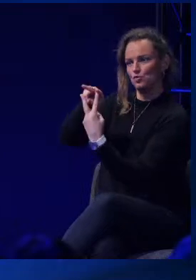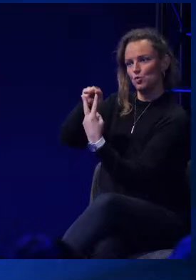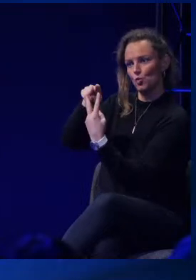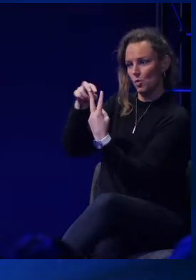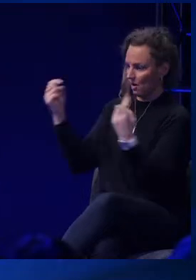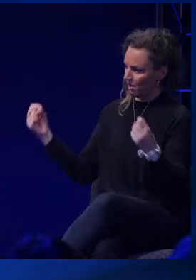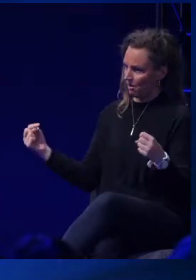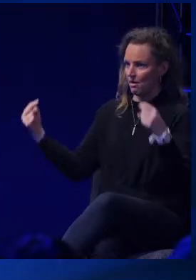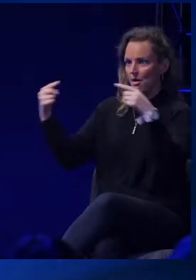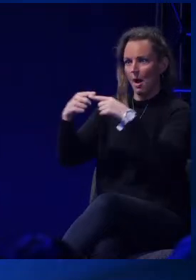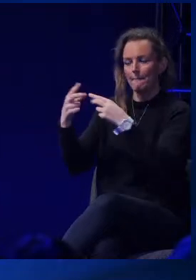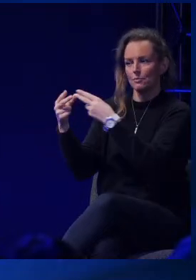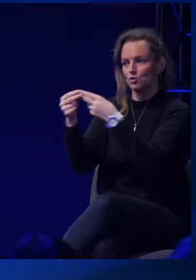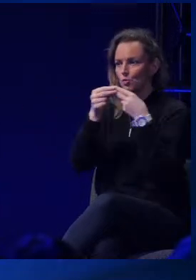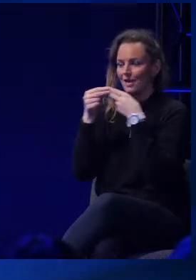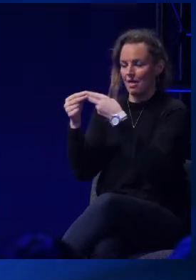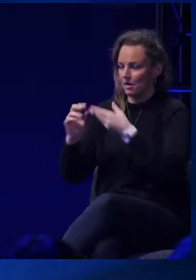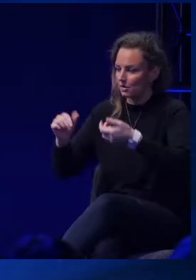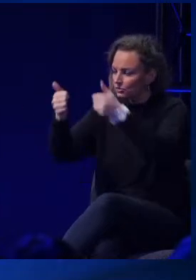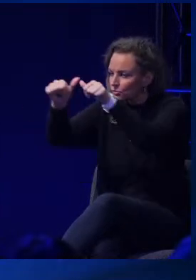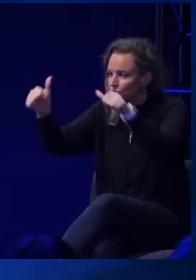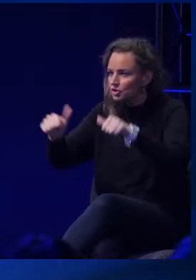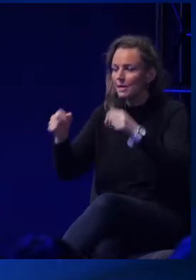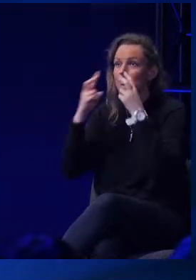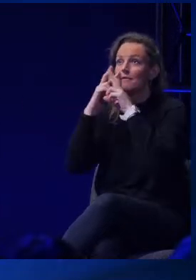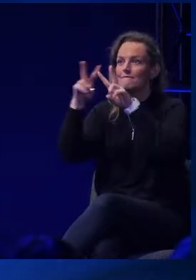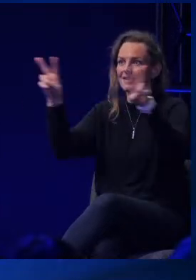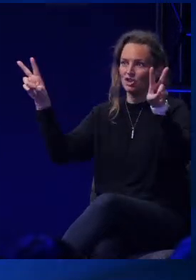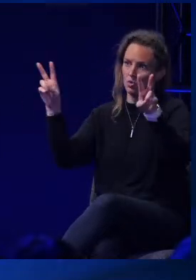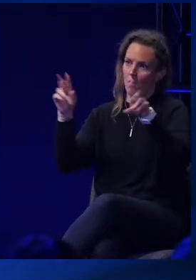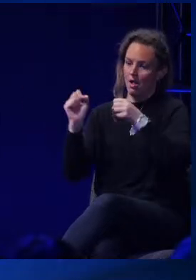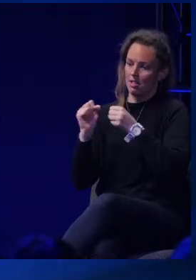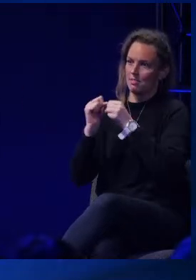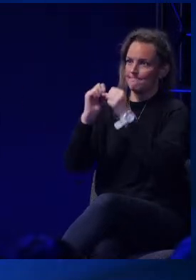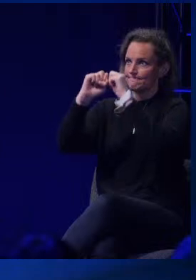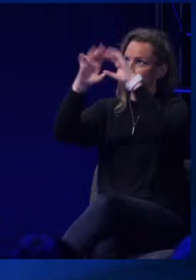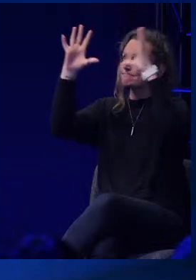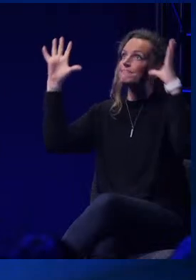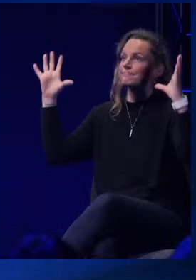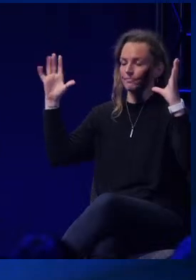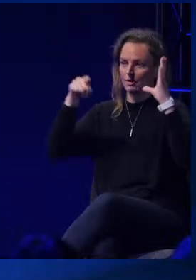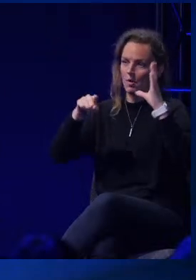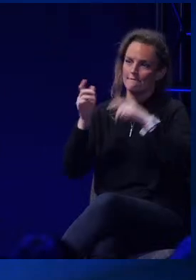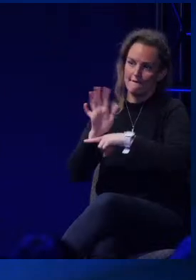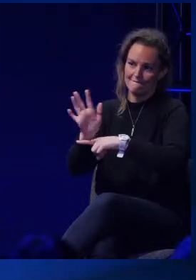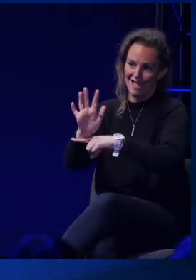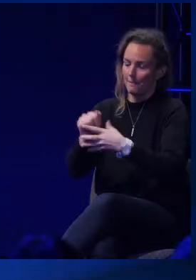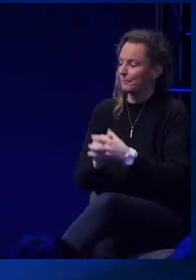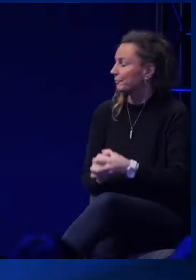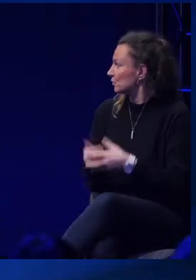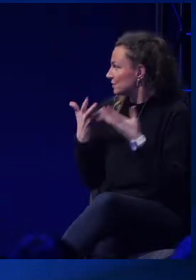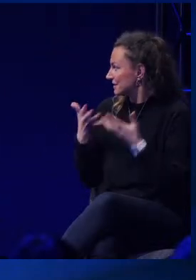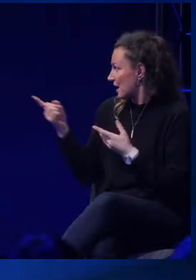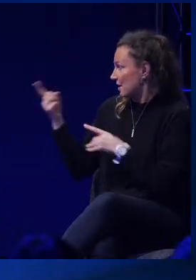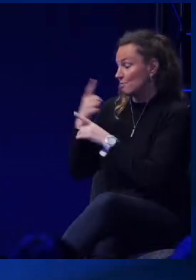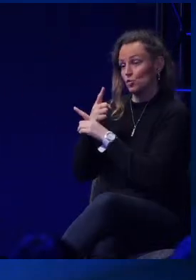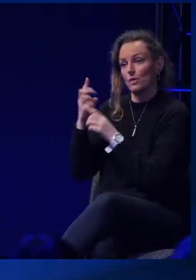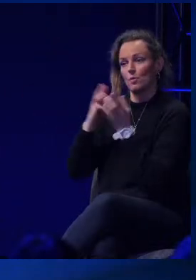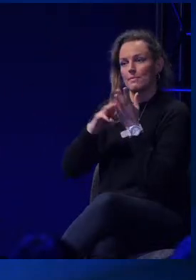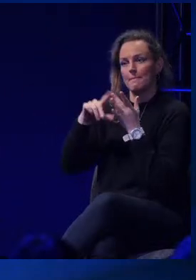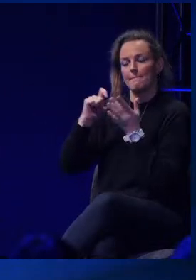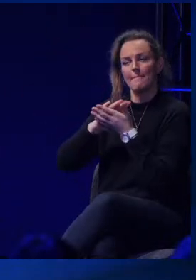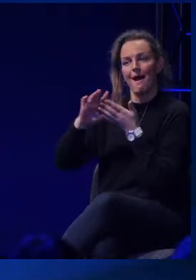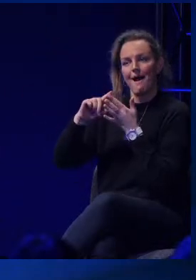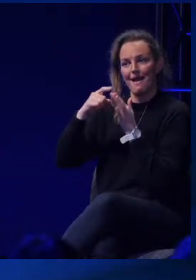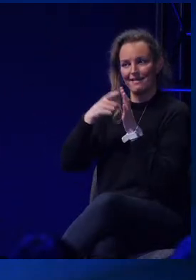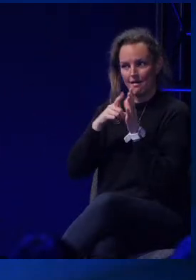shape the visual identity of a film. So today I have the pleasure of speaking with cinematographer Mikhail Krichman and